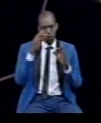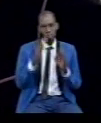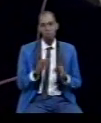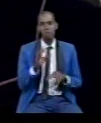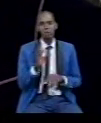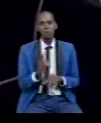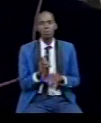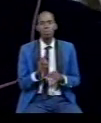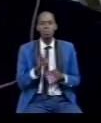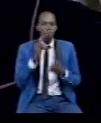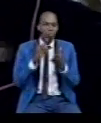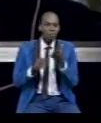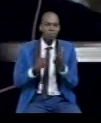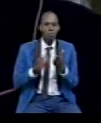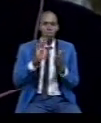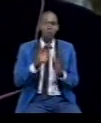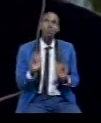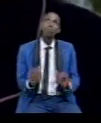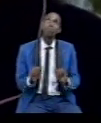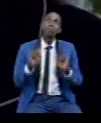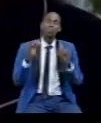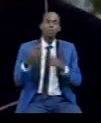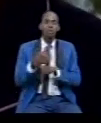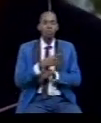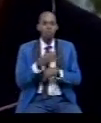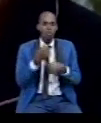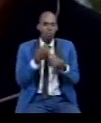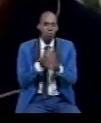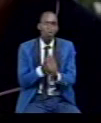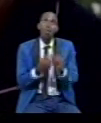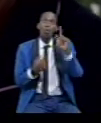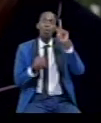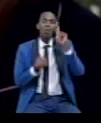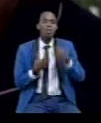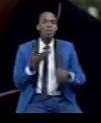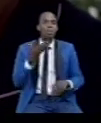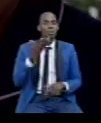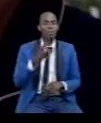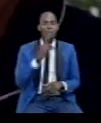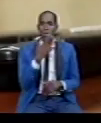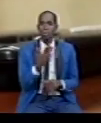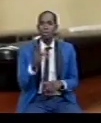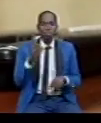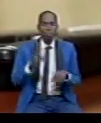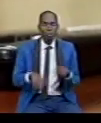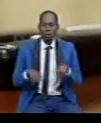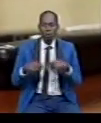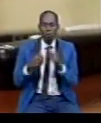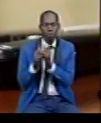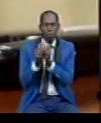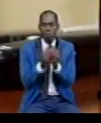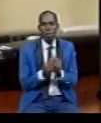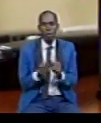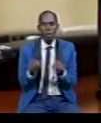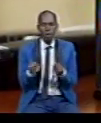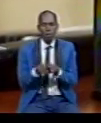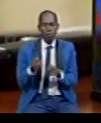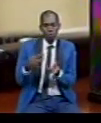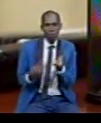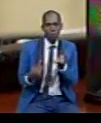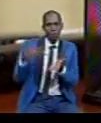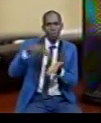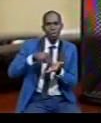your dedication today. Follow me. There are things you cannot take along. As you get up and you